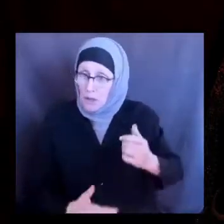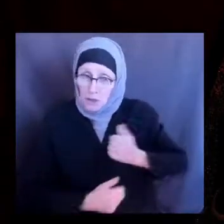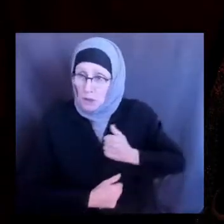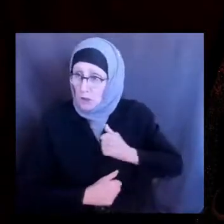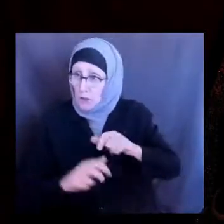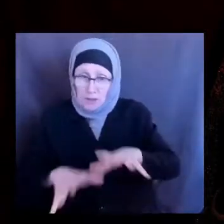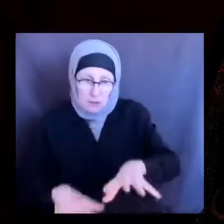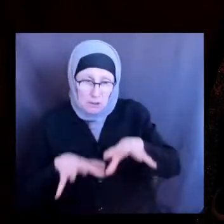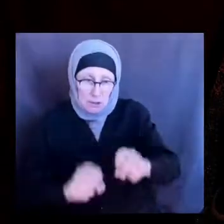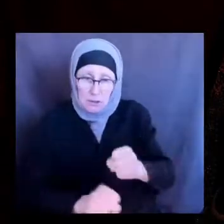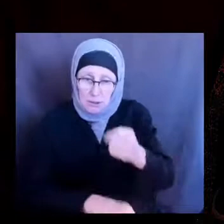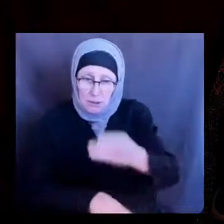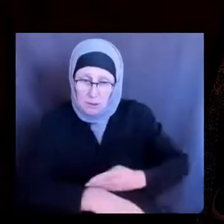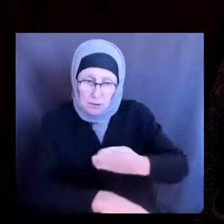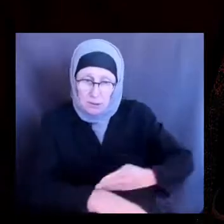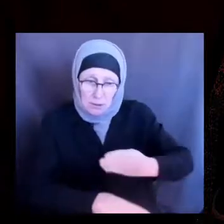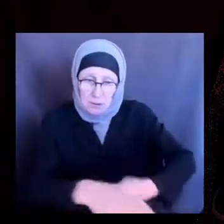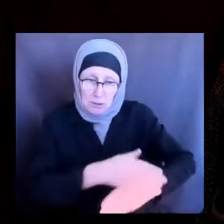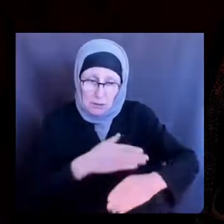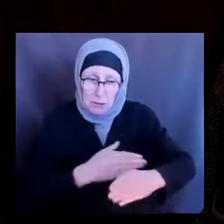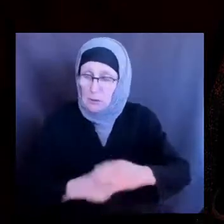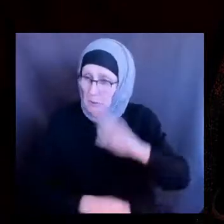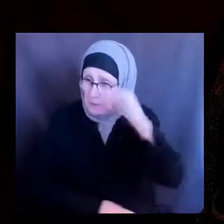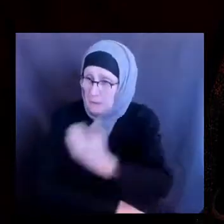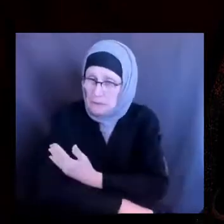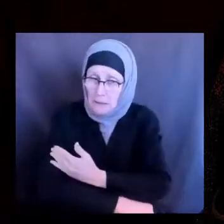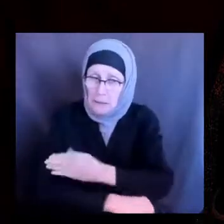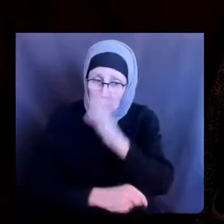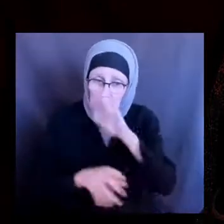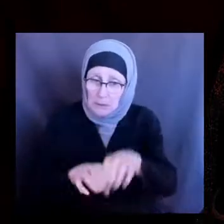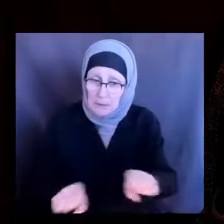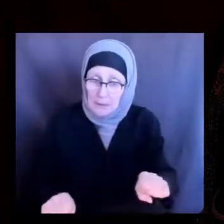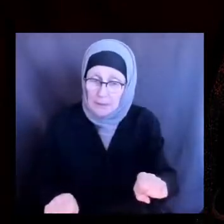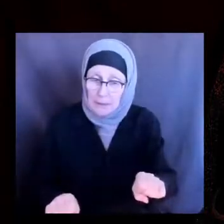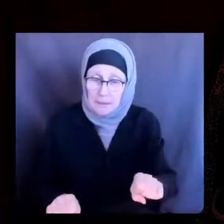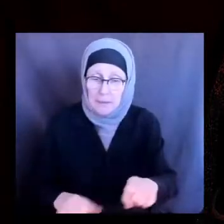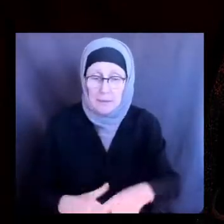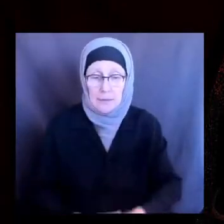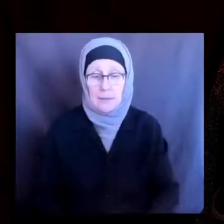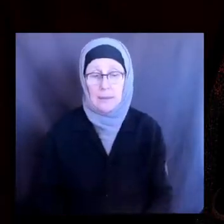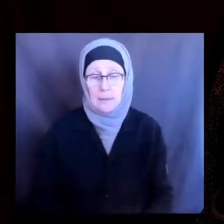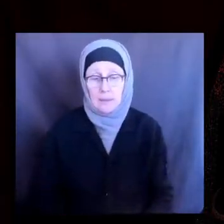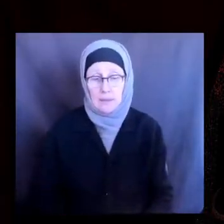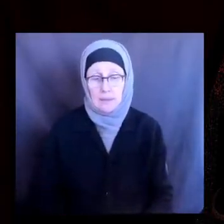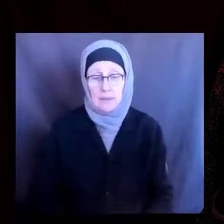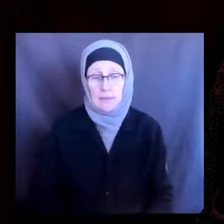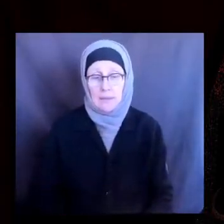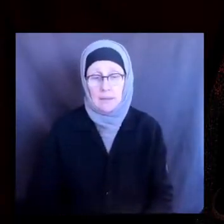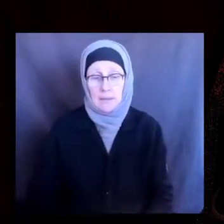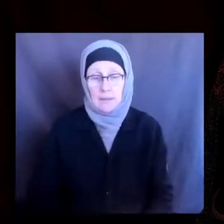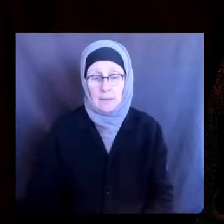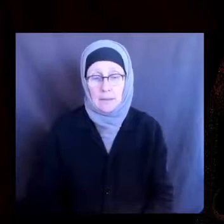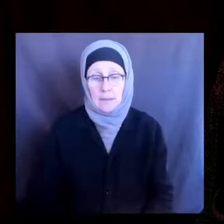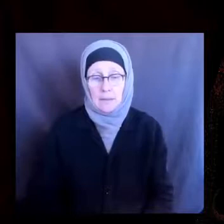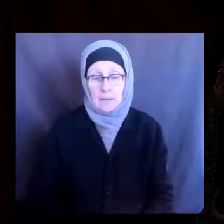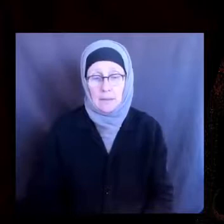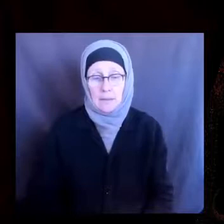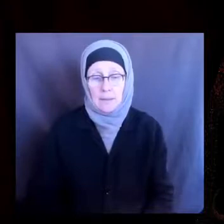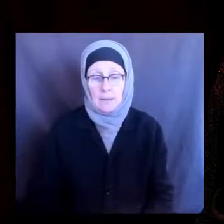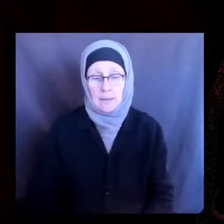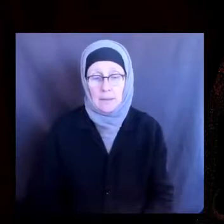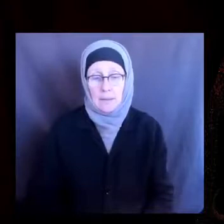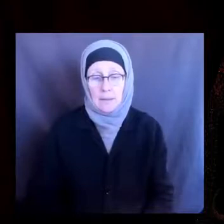trying to save themselves, because this Mal'oon, the army of Yazid, had now come into the tents. They